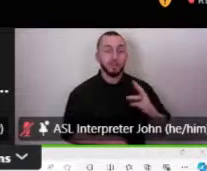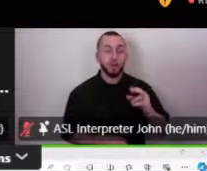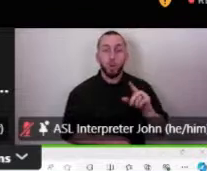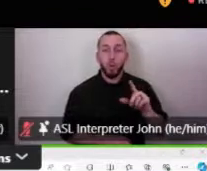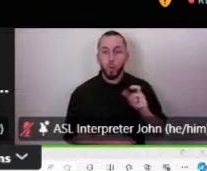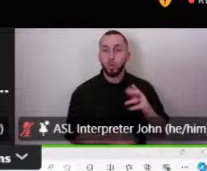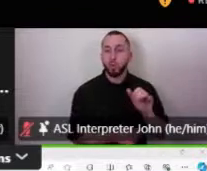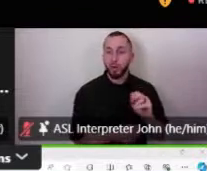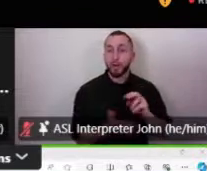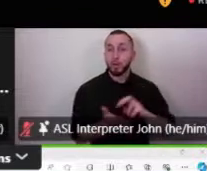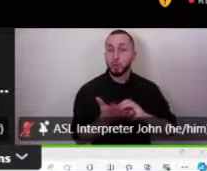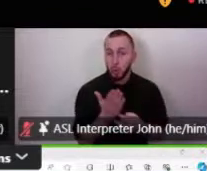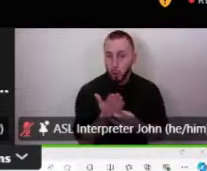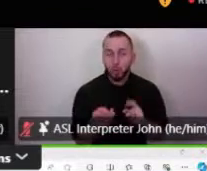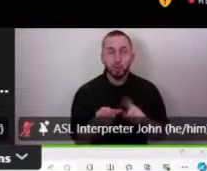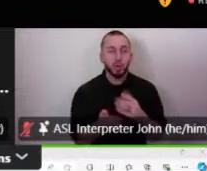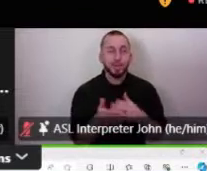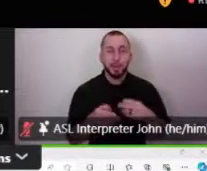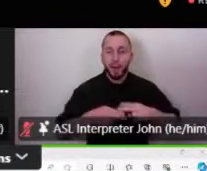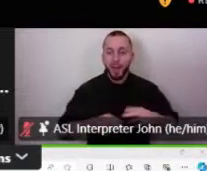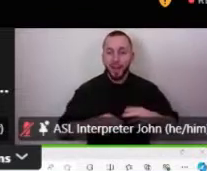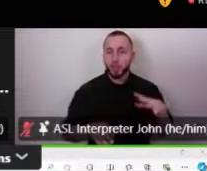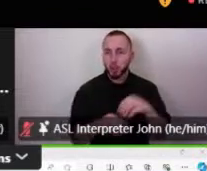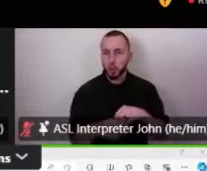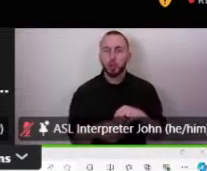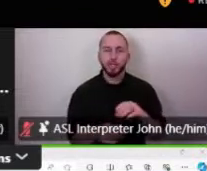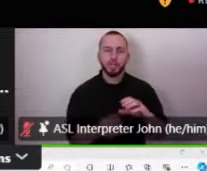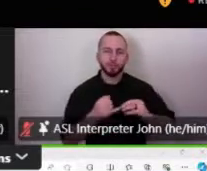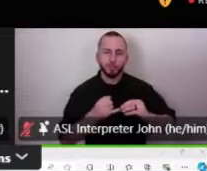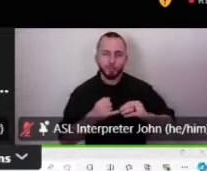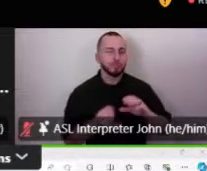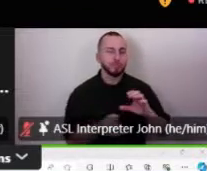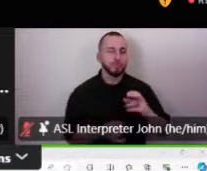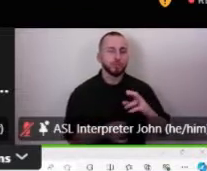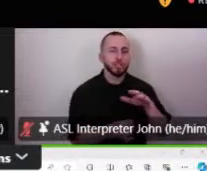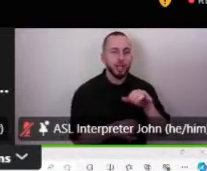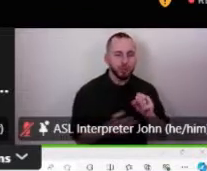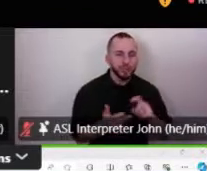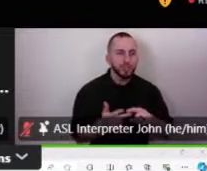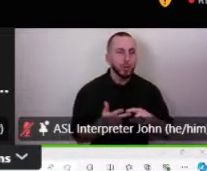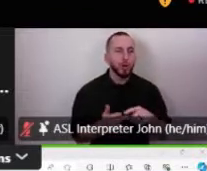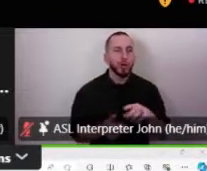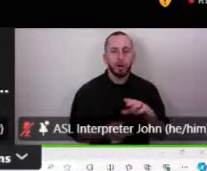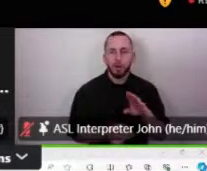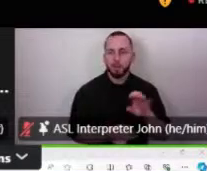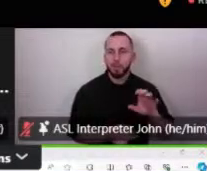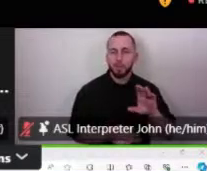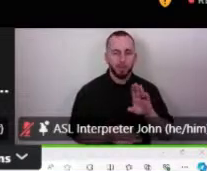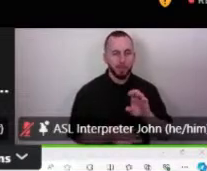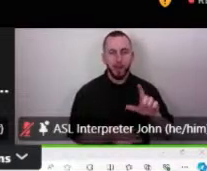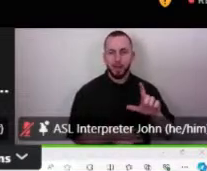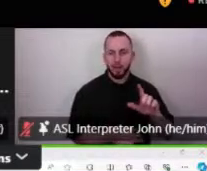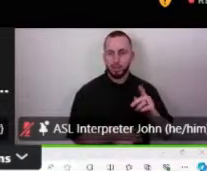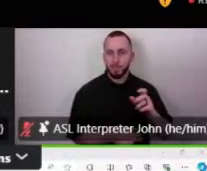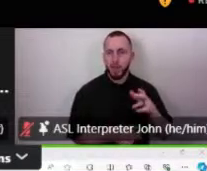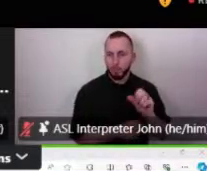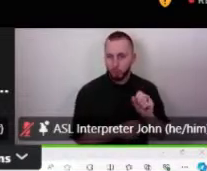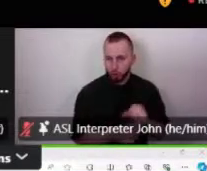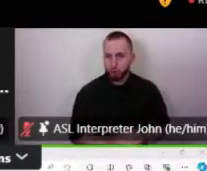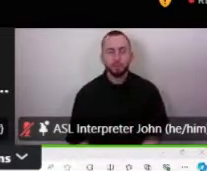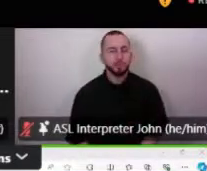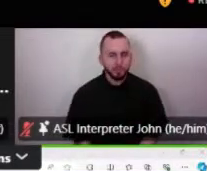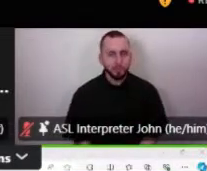that have cherry tomatoes and bell peppers. So thinking about what that serving size really looks like. And then we also have some examples